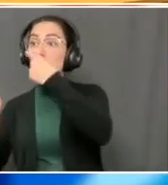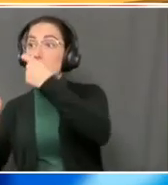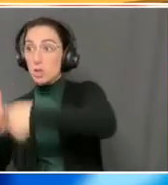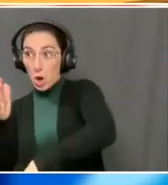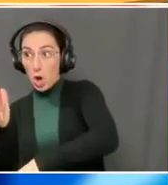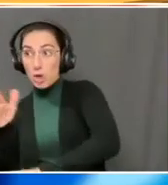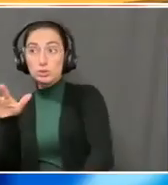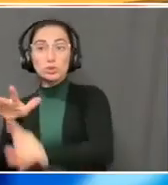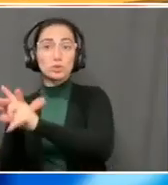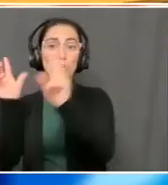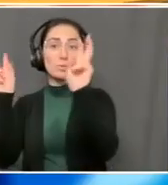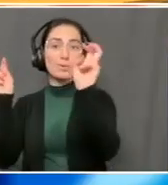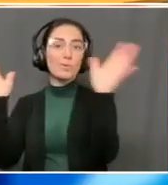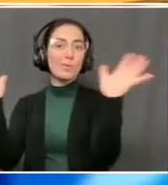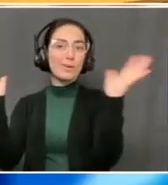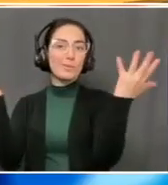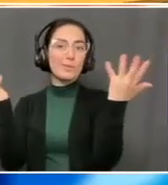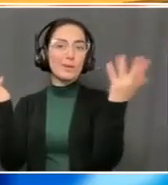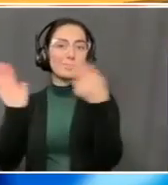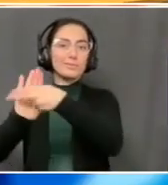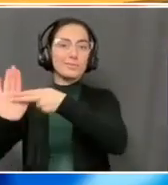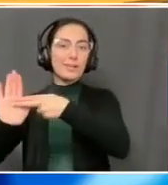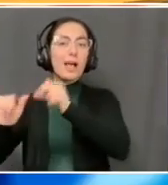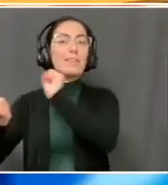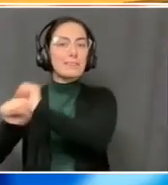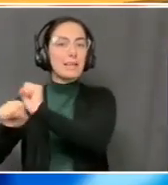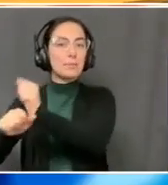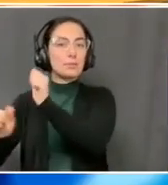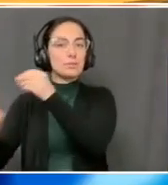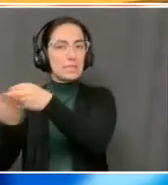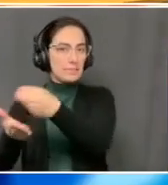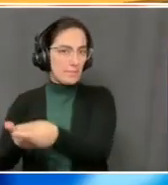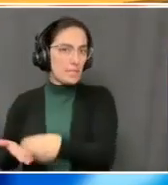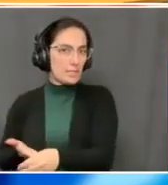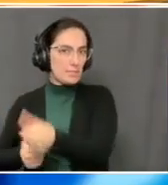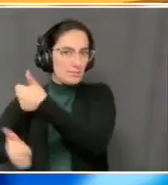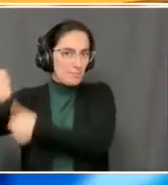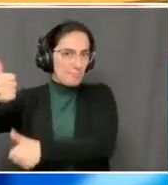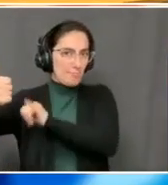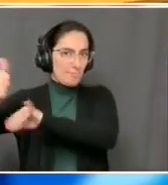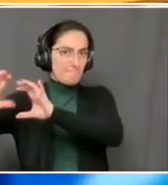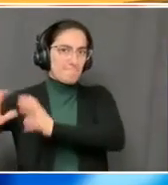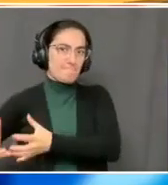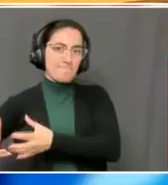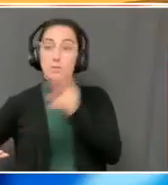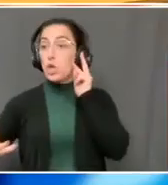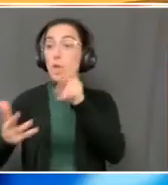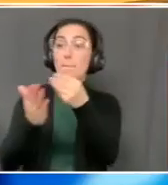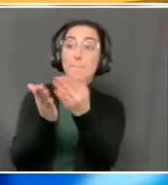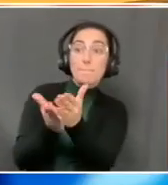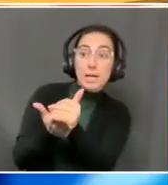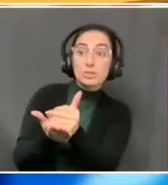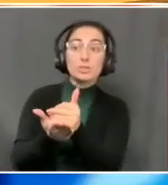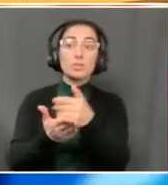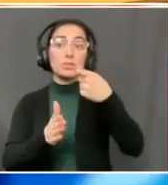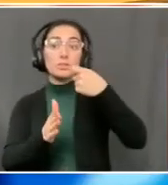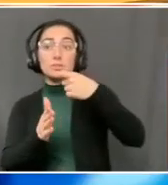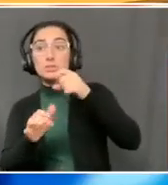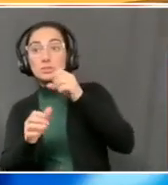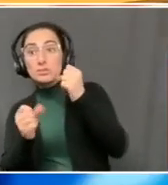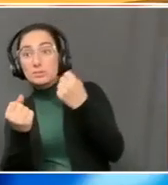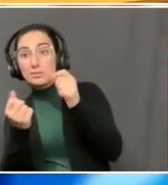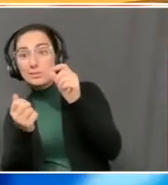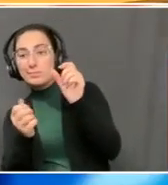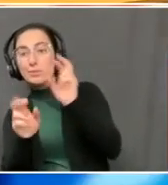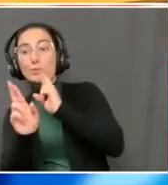labor expense. So when you look at our budgets, you look at our financial reports, health benefit costs show up